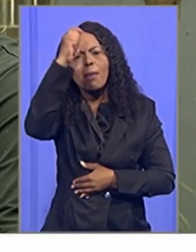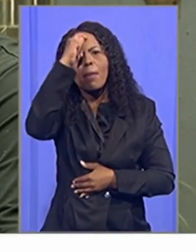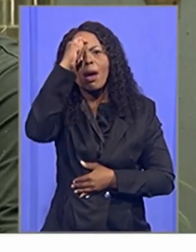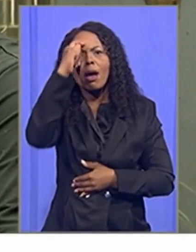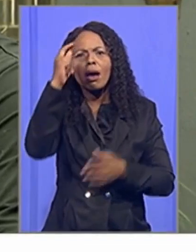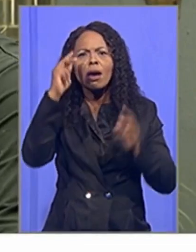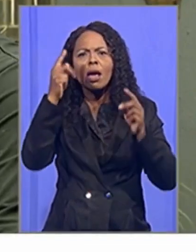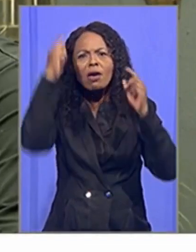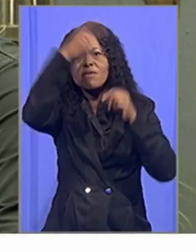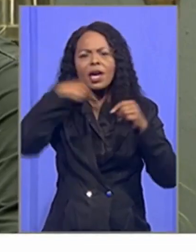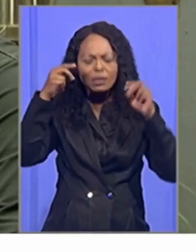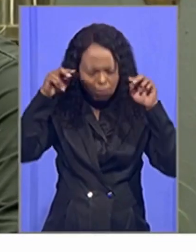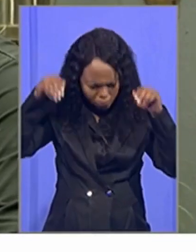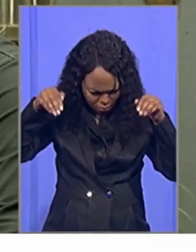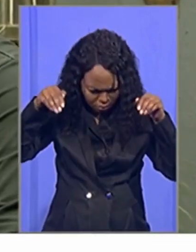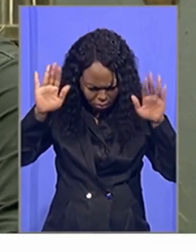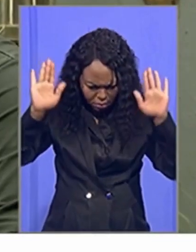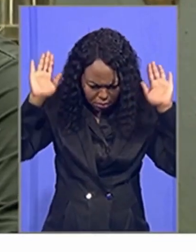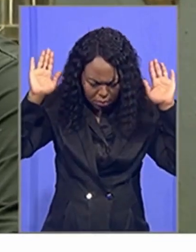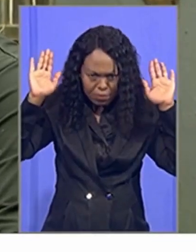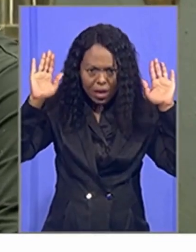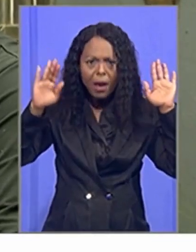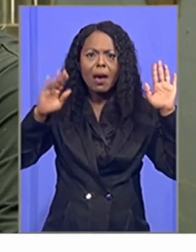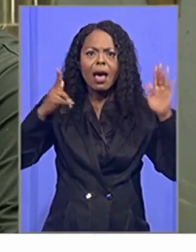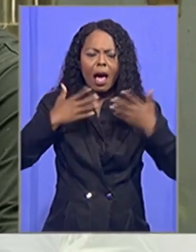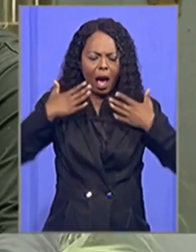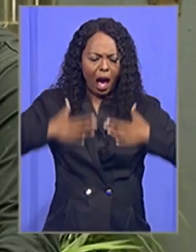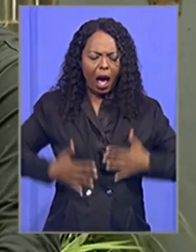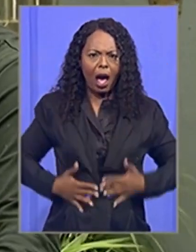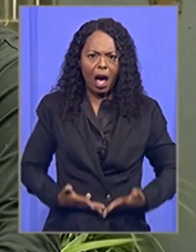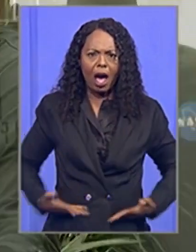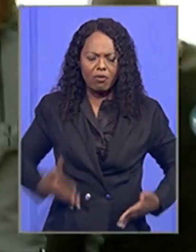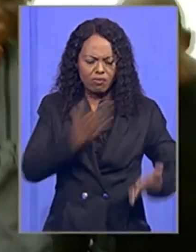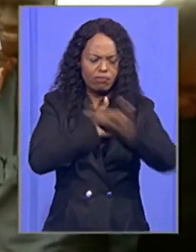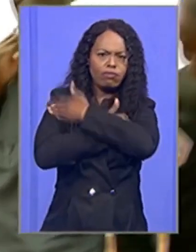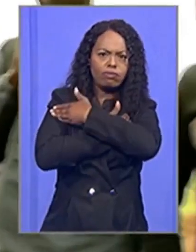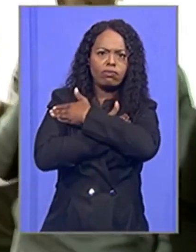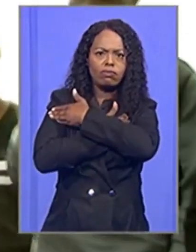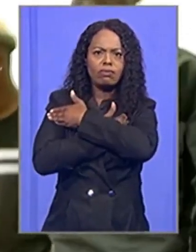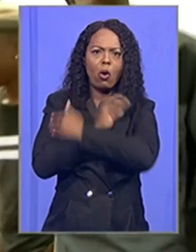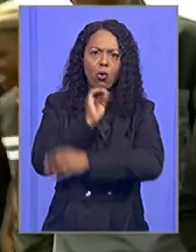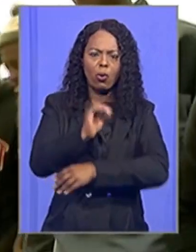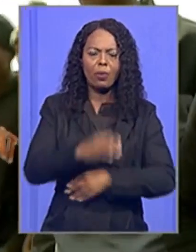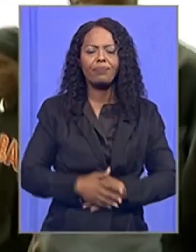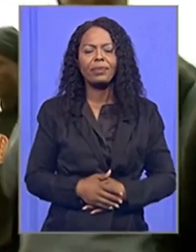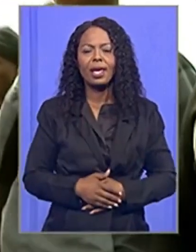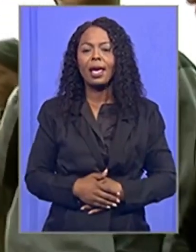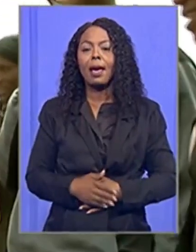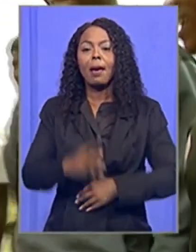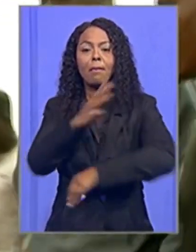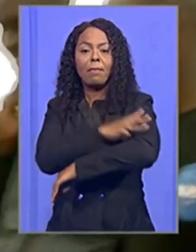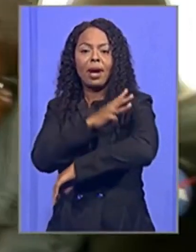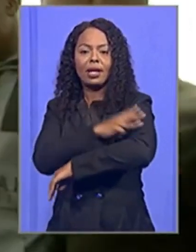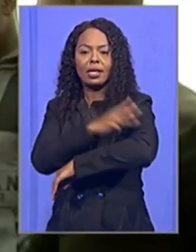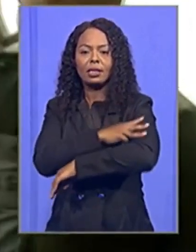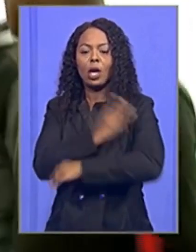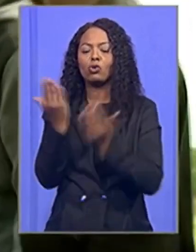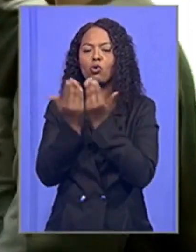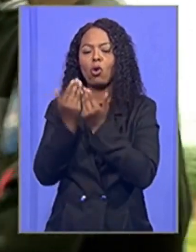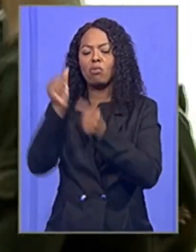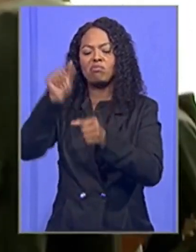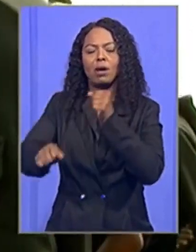face down on the floor, semi-naked. They had blankets covering them. Mong wa sekolo sa bogwera a re ba butse kgetsi